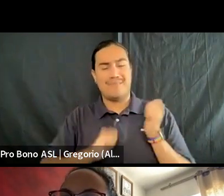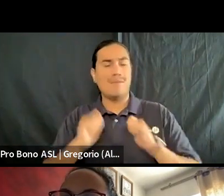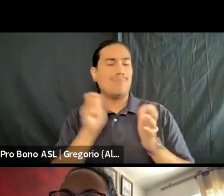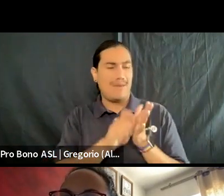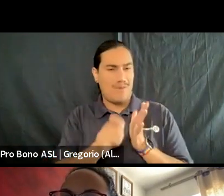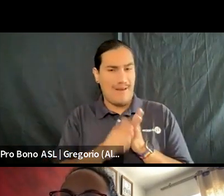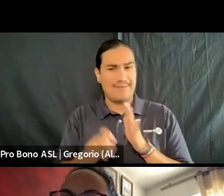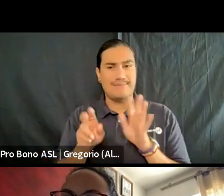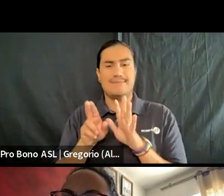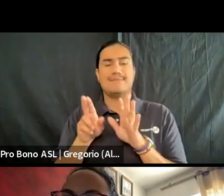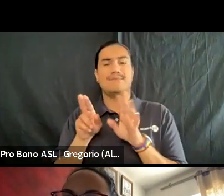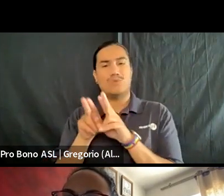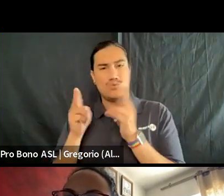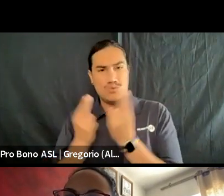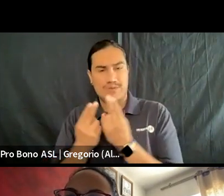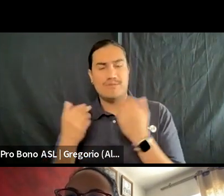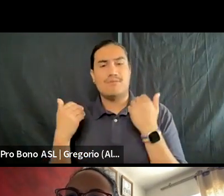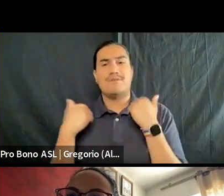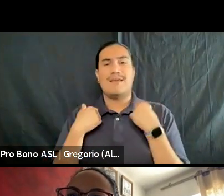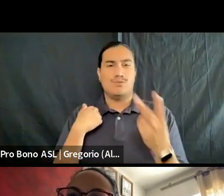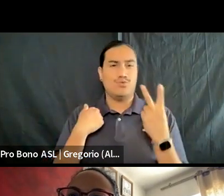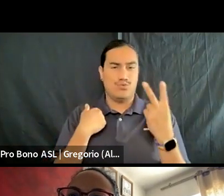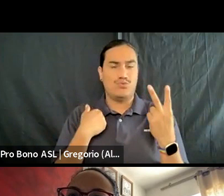had two. They had beginners and